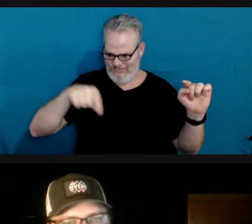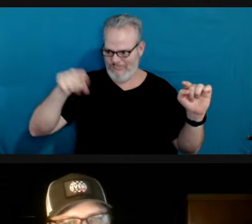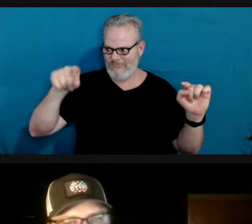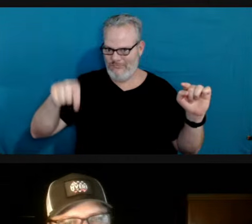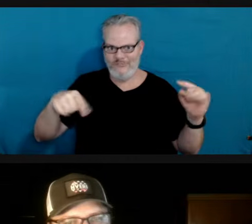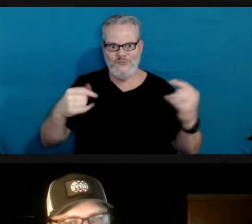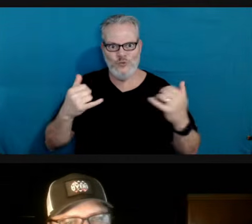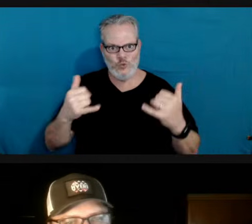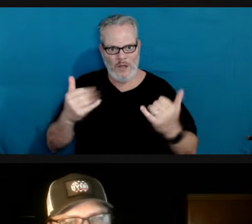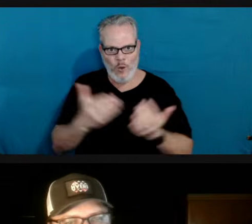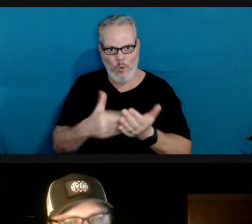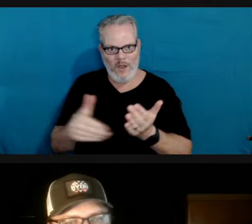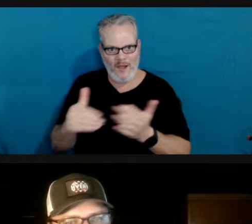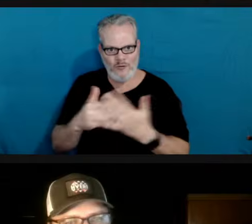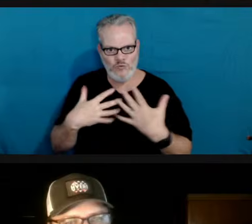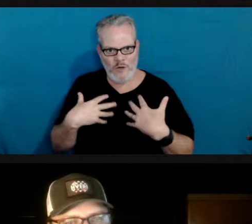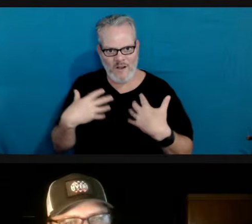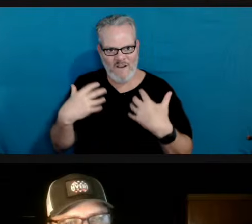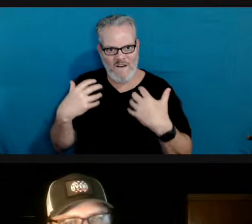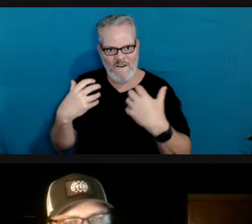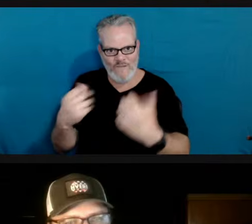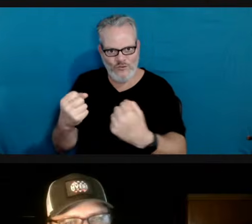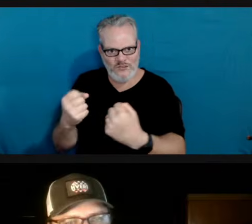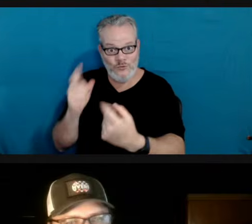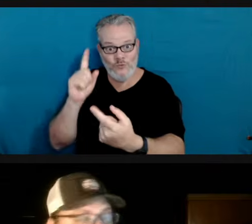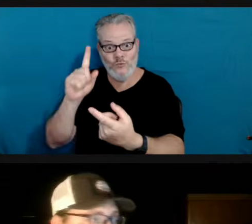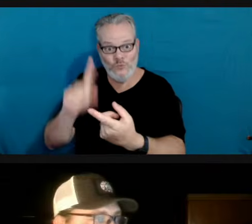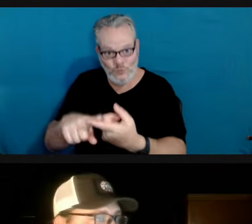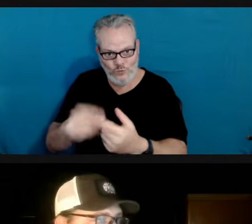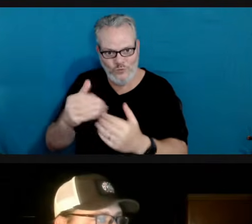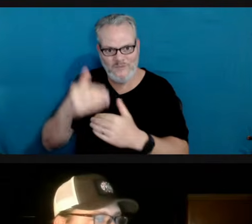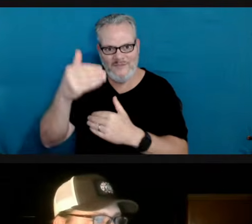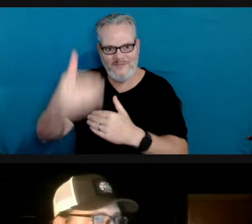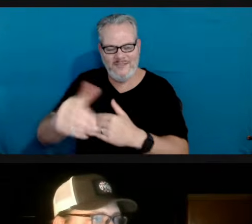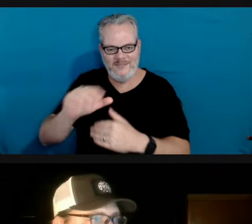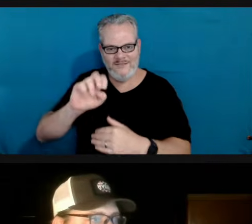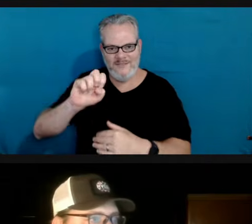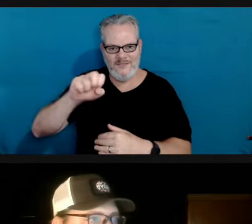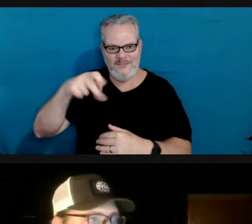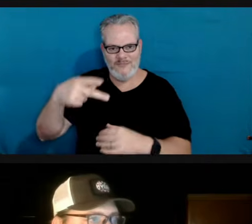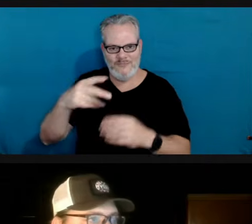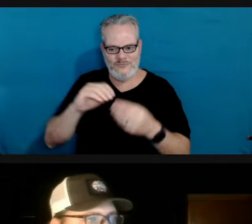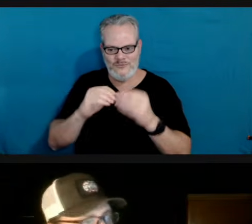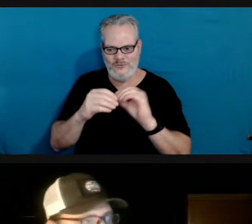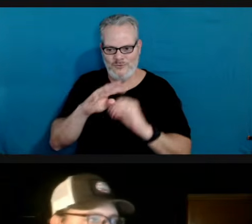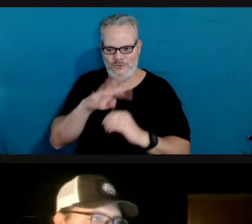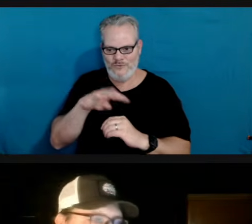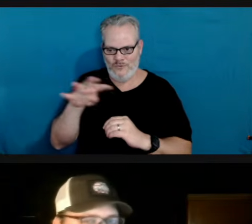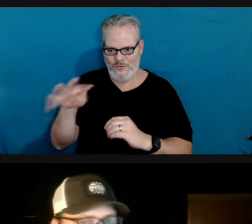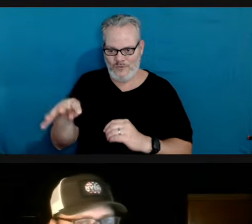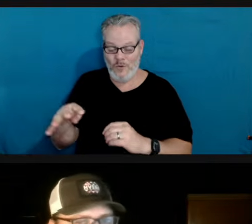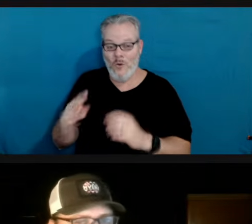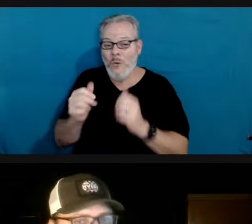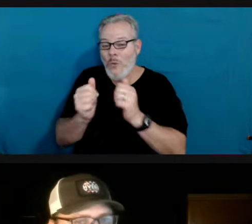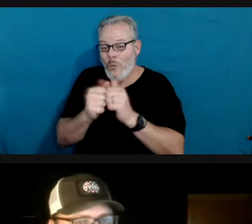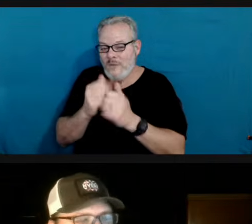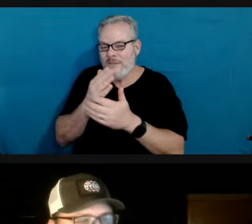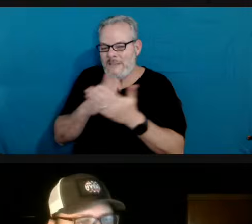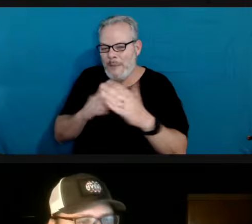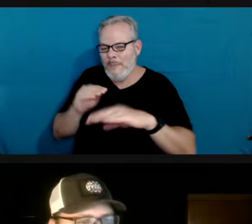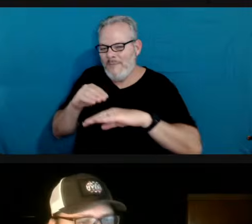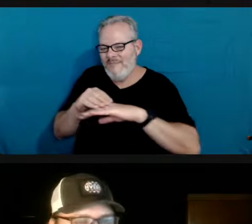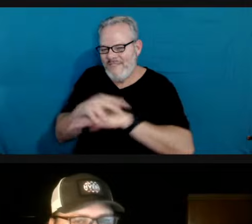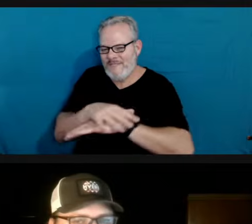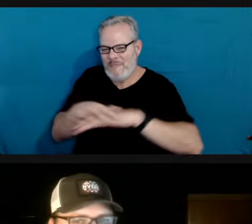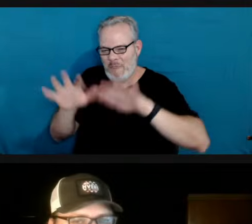with this effect of the rainfall perhaps causing a little bit of change in trend here. All that